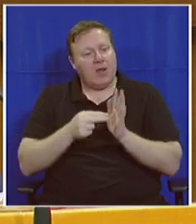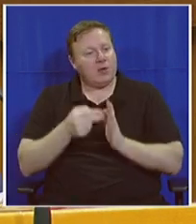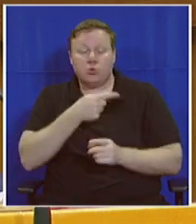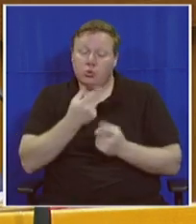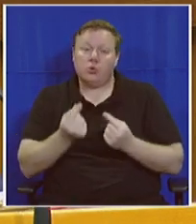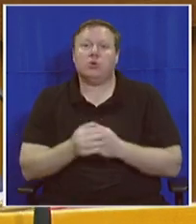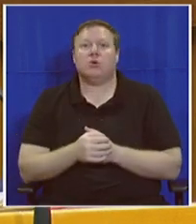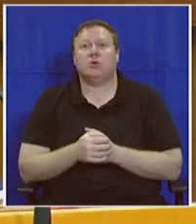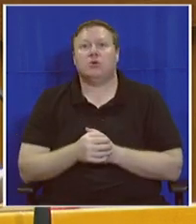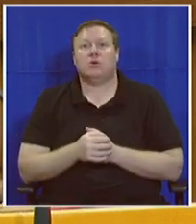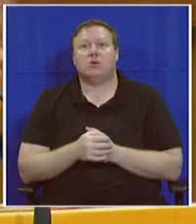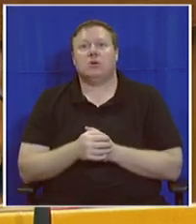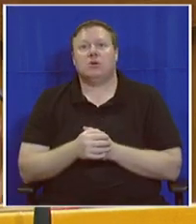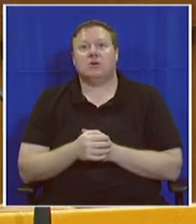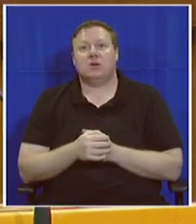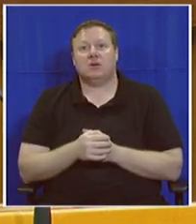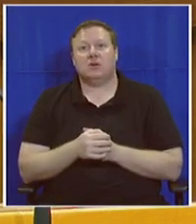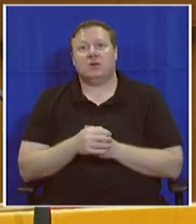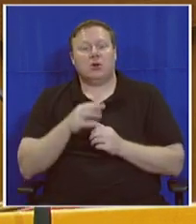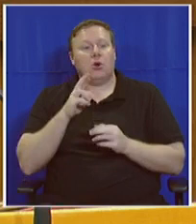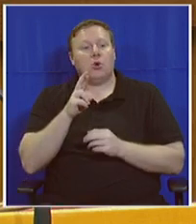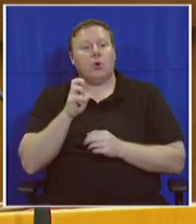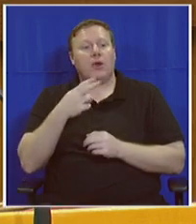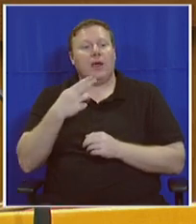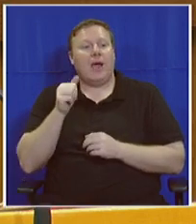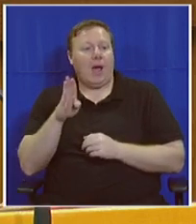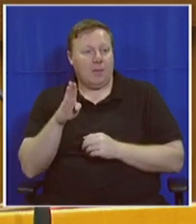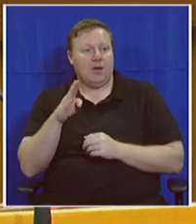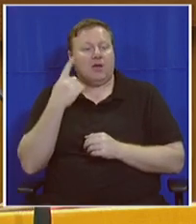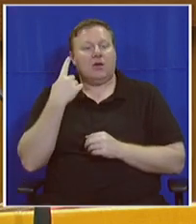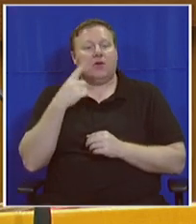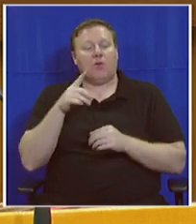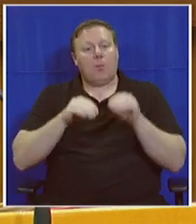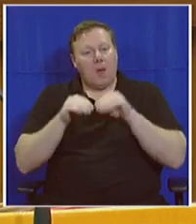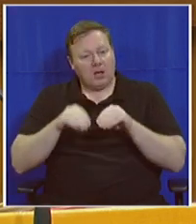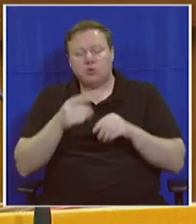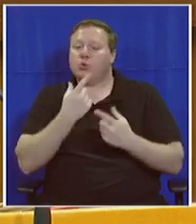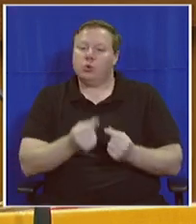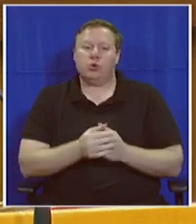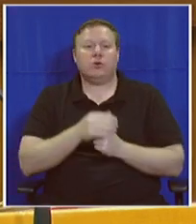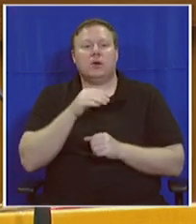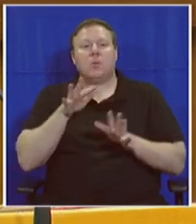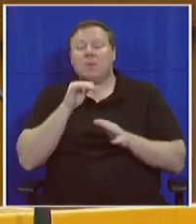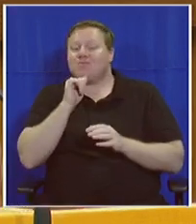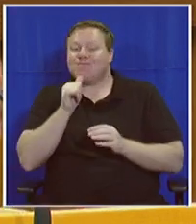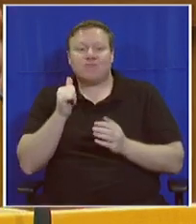of miners you will do. Rehabilitation of the derelict ownerless mines and